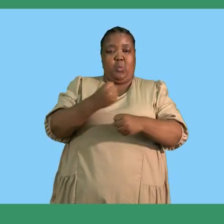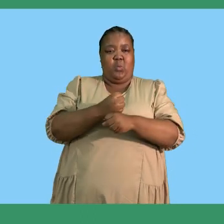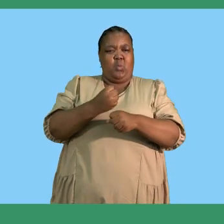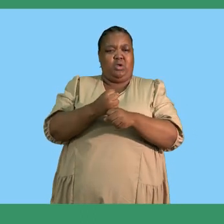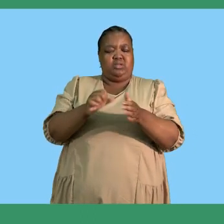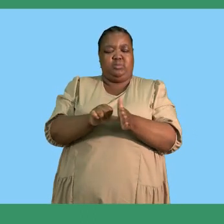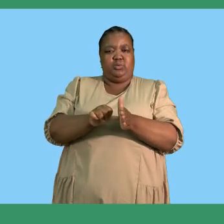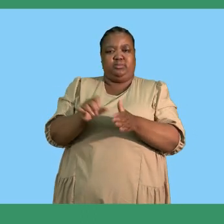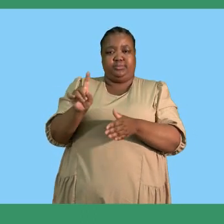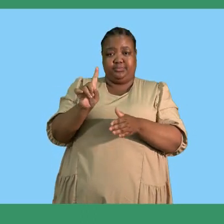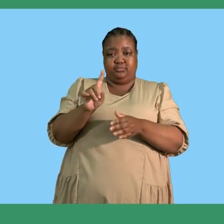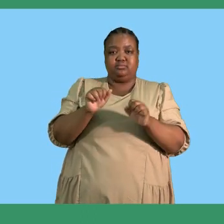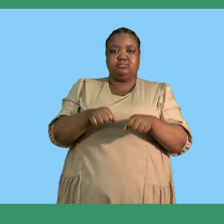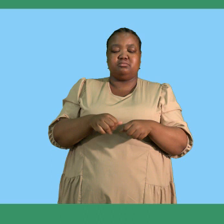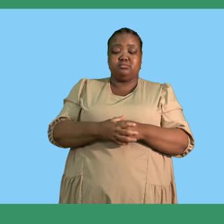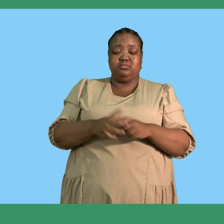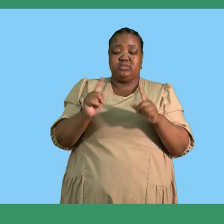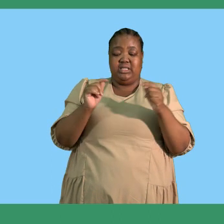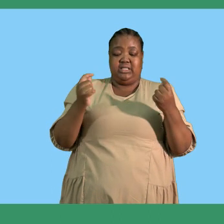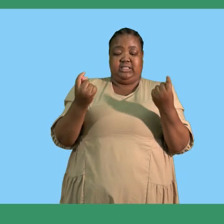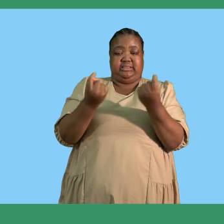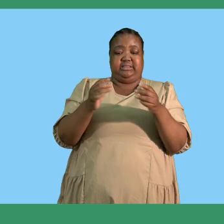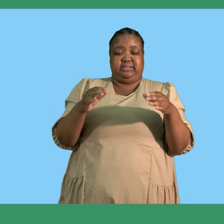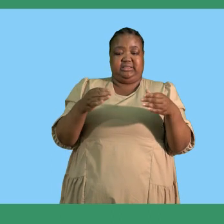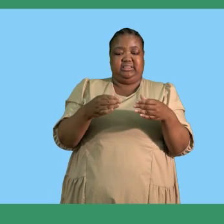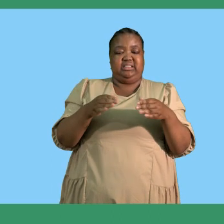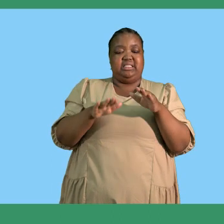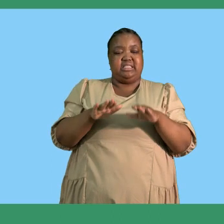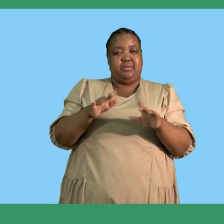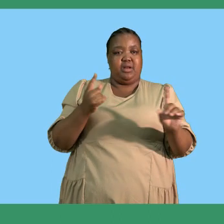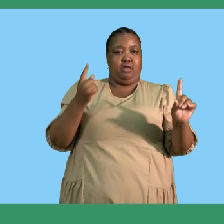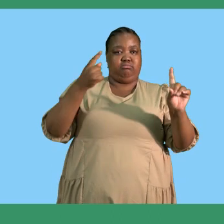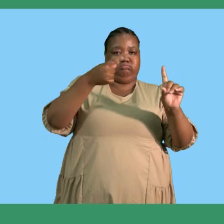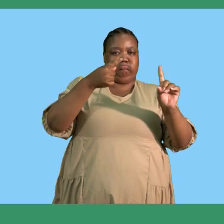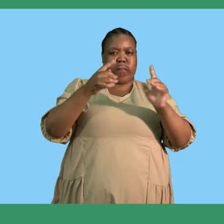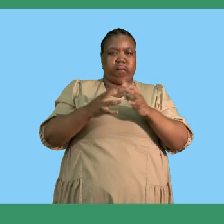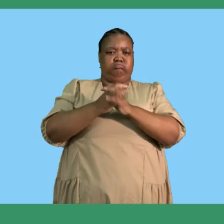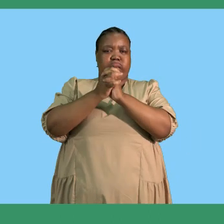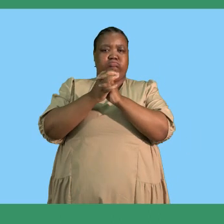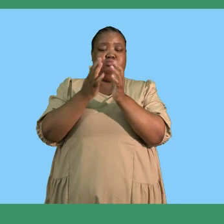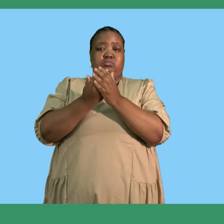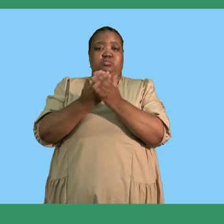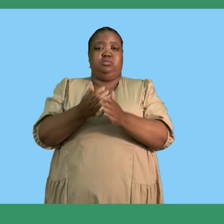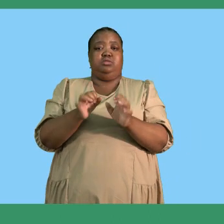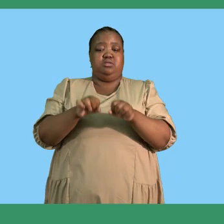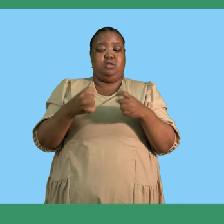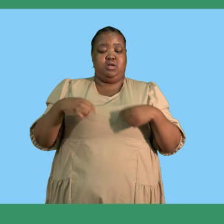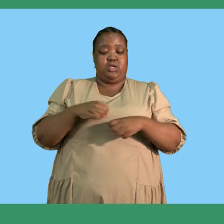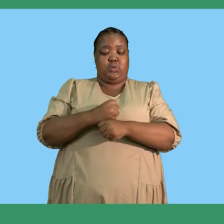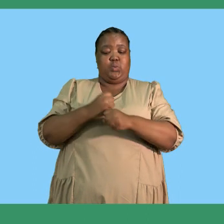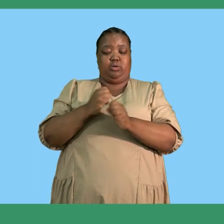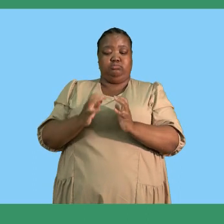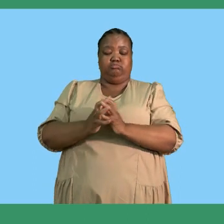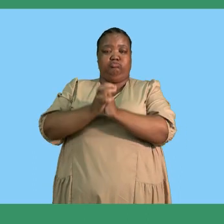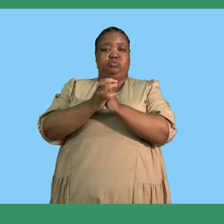that teams will have a common goal that unites them. So when we are working together, we are aiming